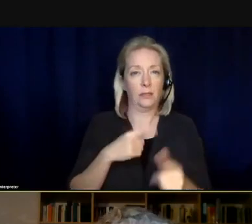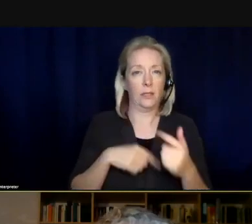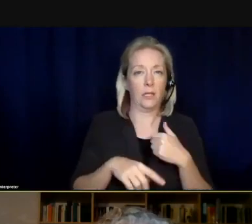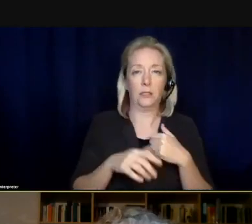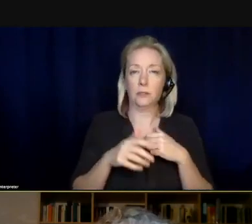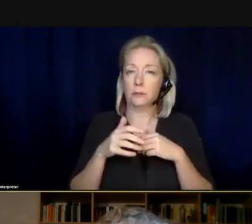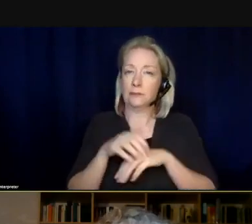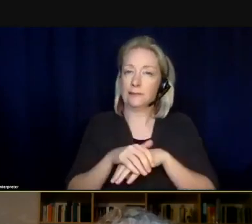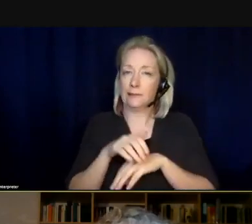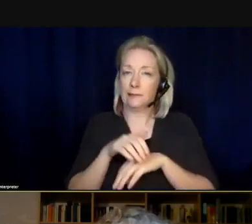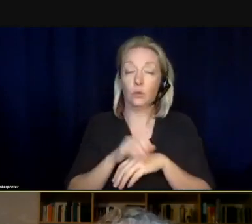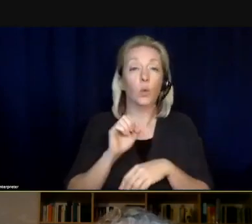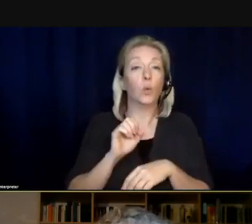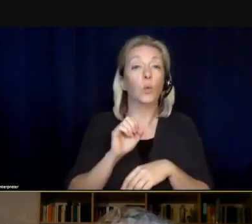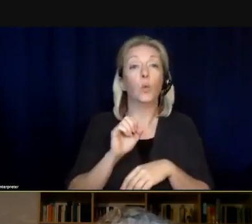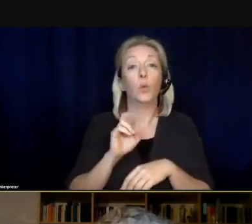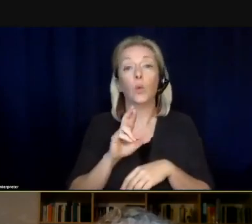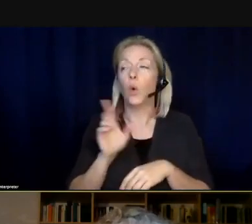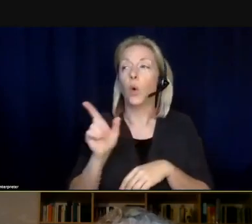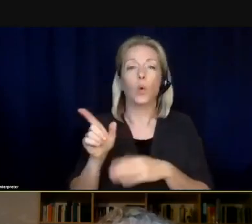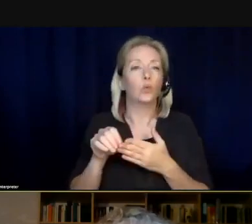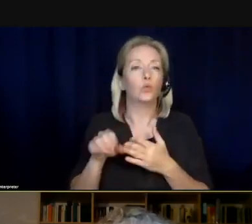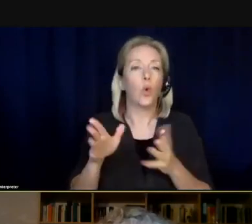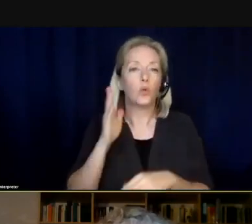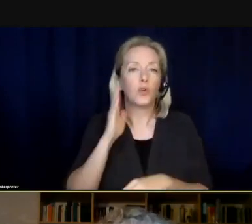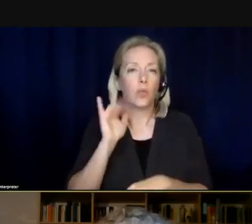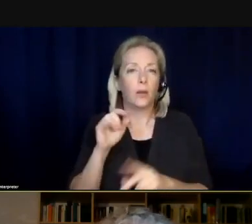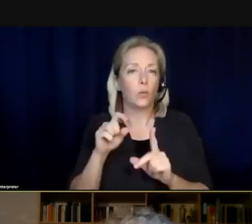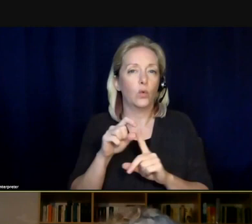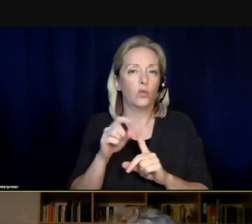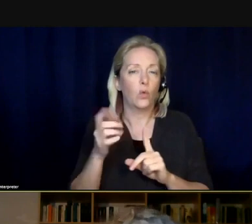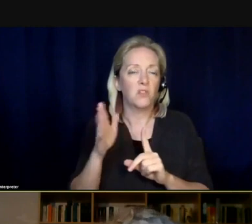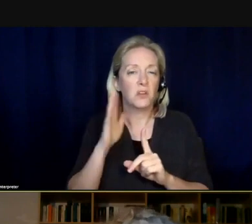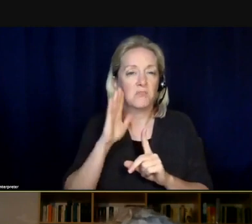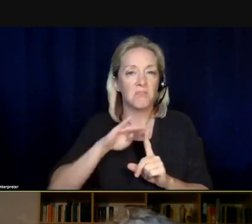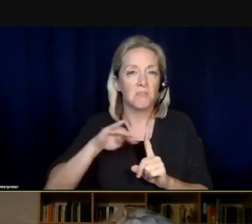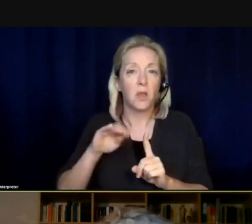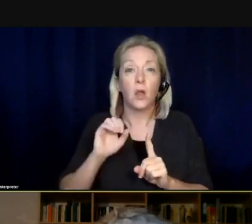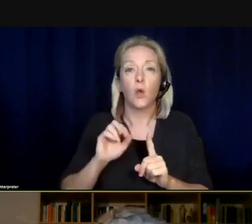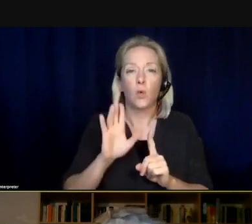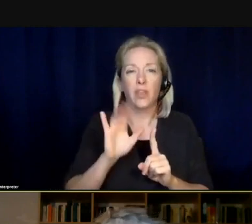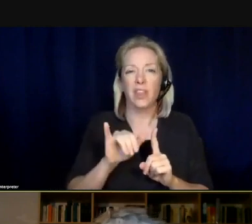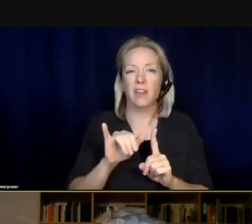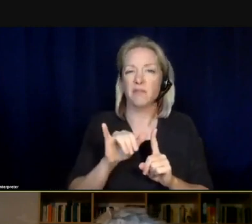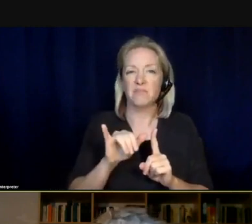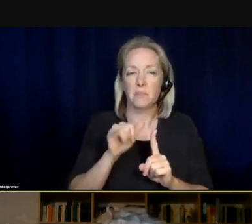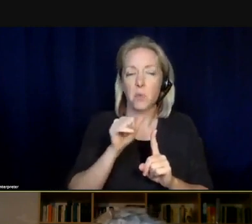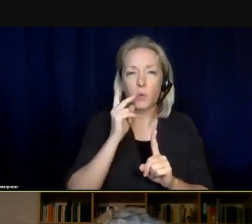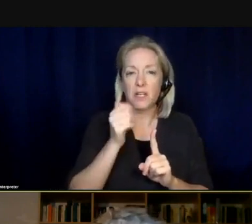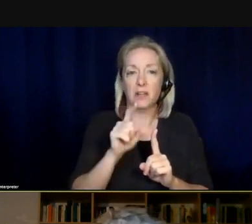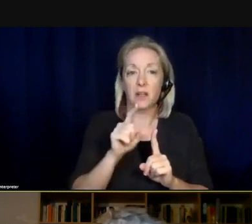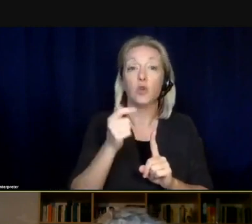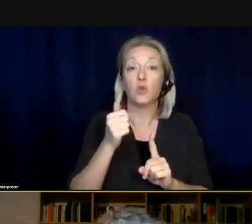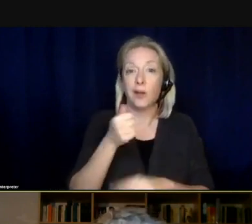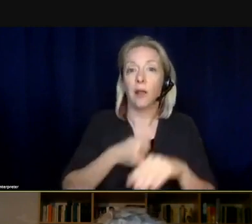my students already know how to read that word, or it's not used in ASL, you can hide